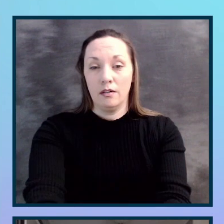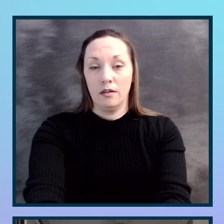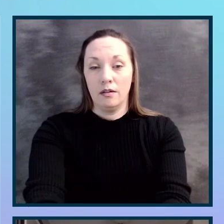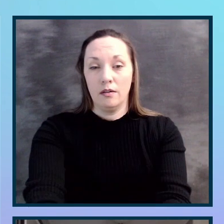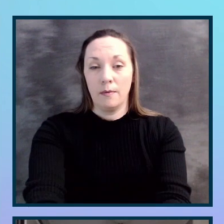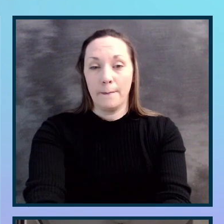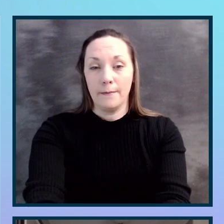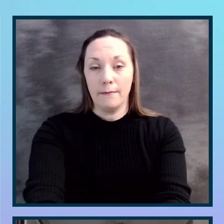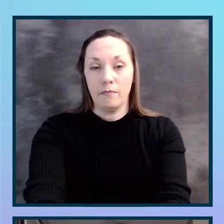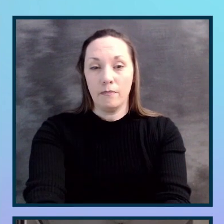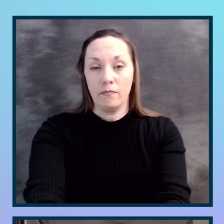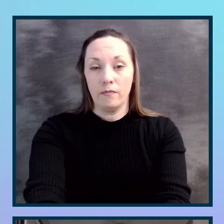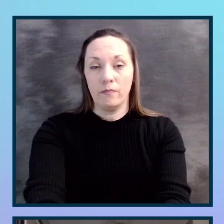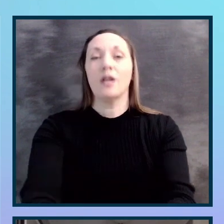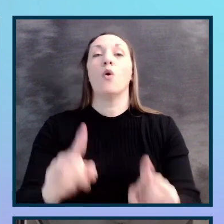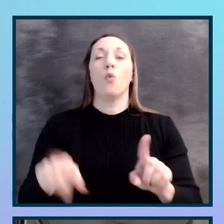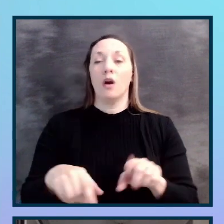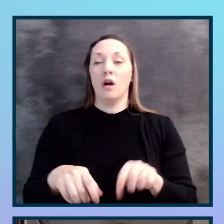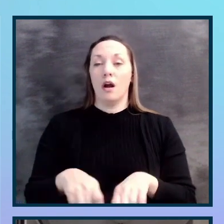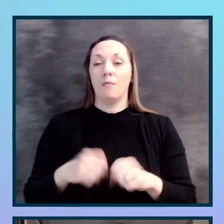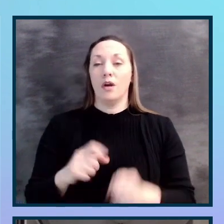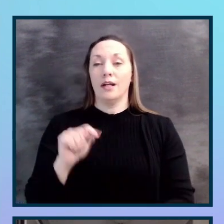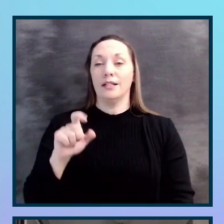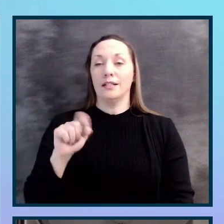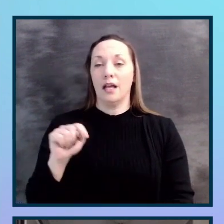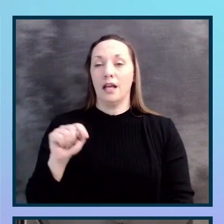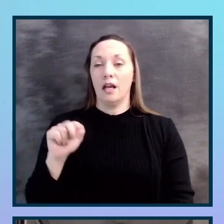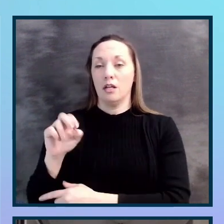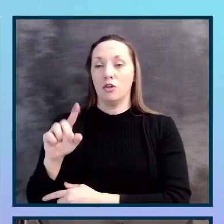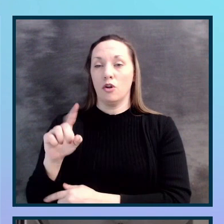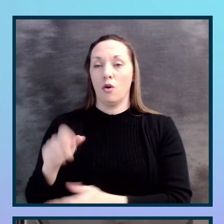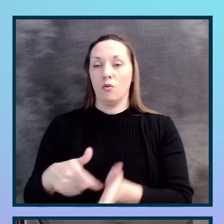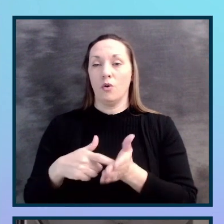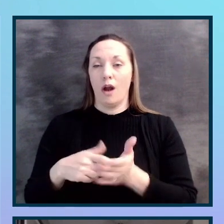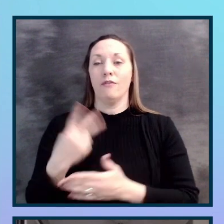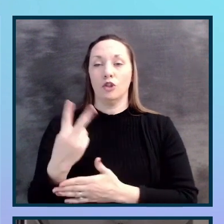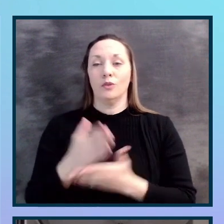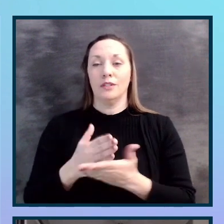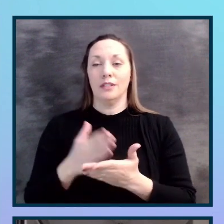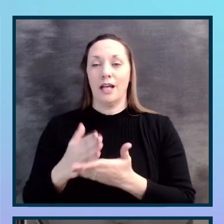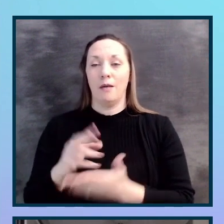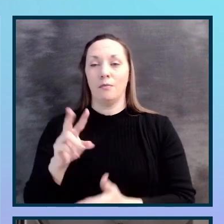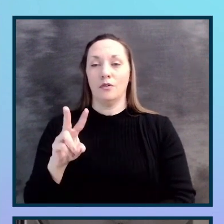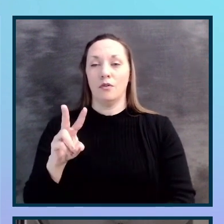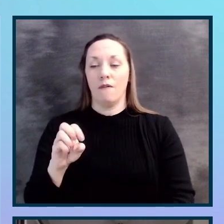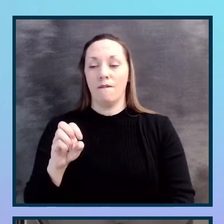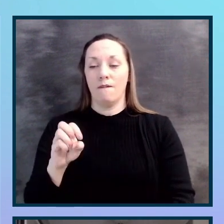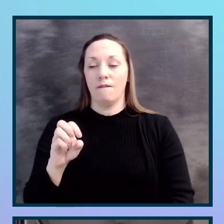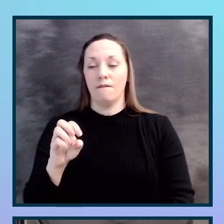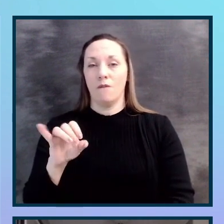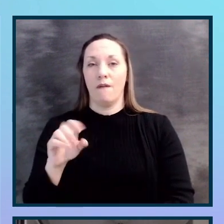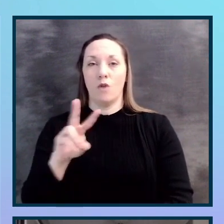where a break in a single text node would require 2 stops from VoiceOver. So as you were swiping in, say, a